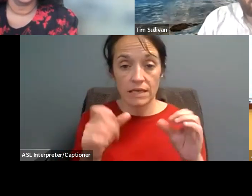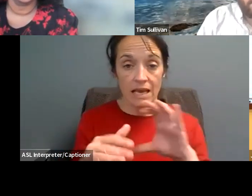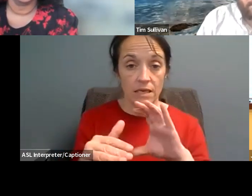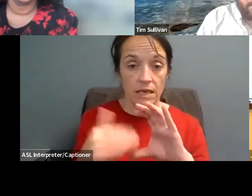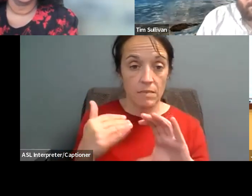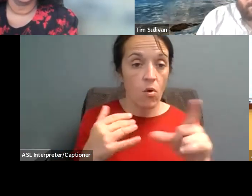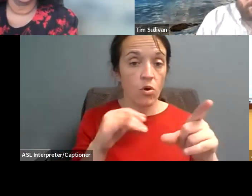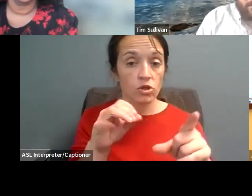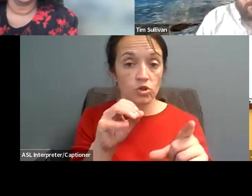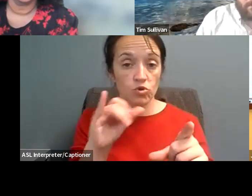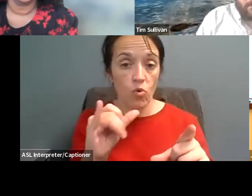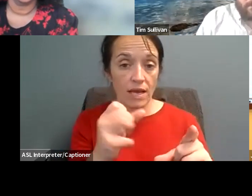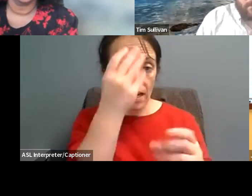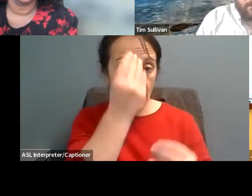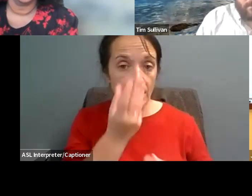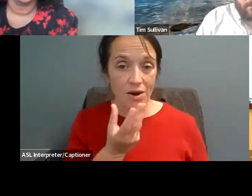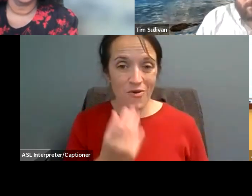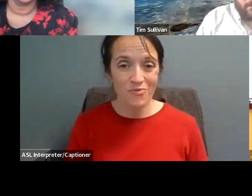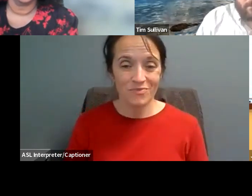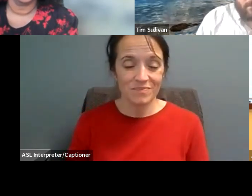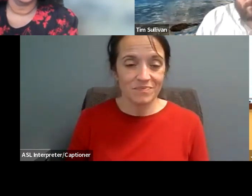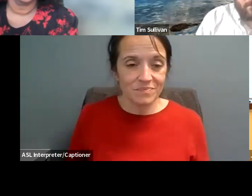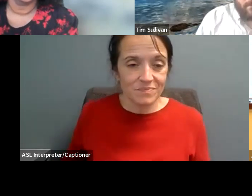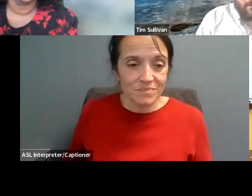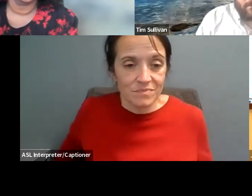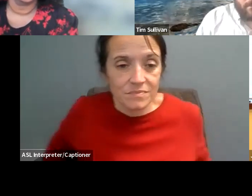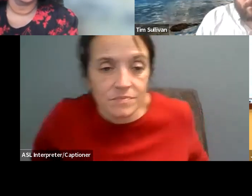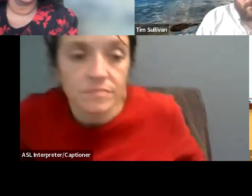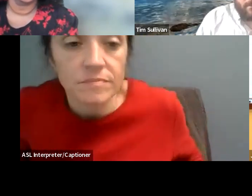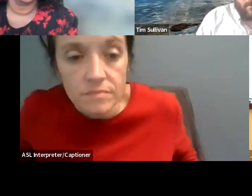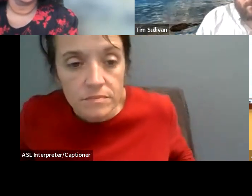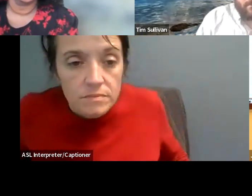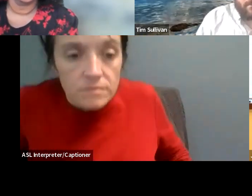sure Joy will be communicating those to me also. Thank you again very much.